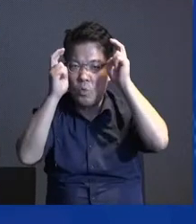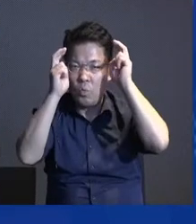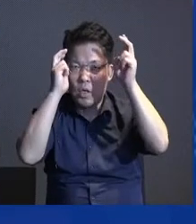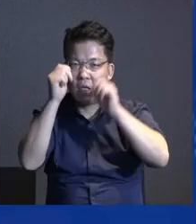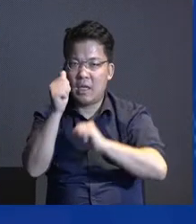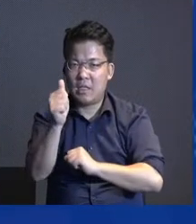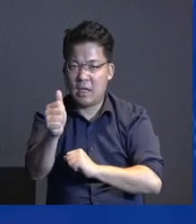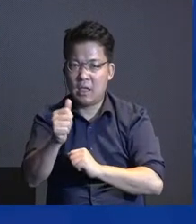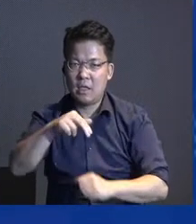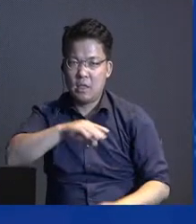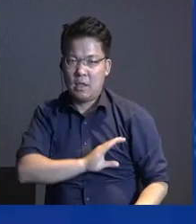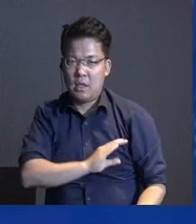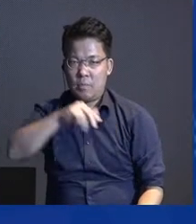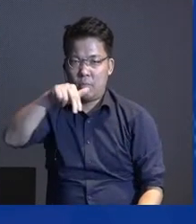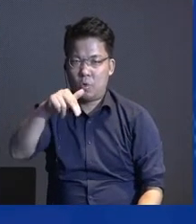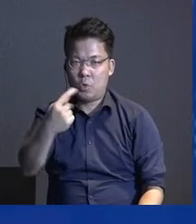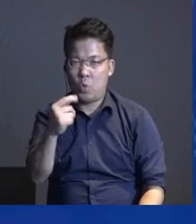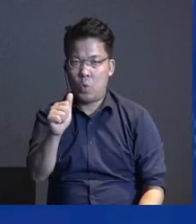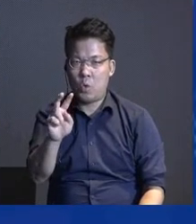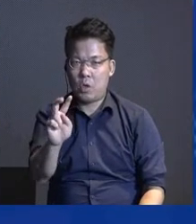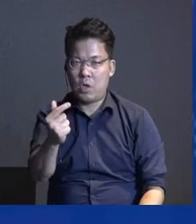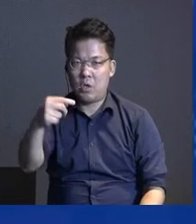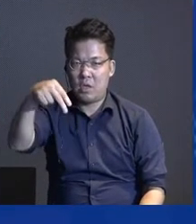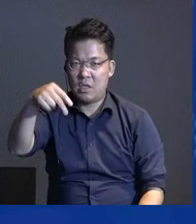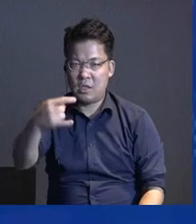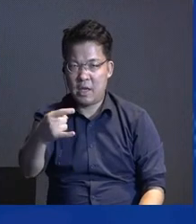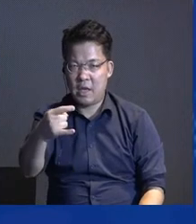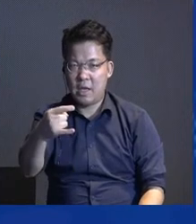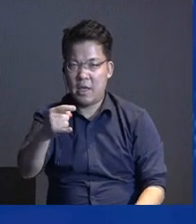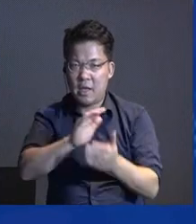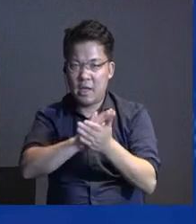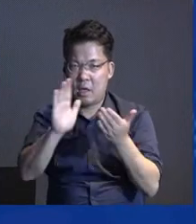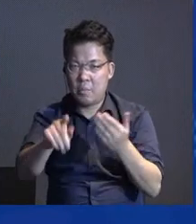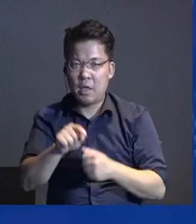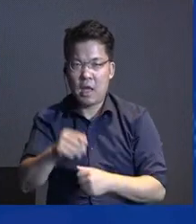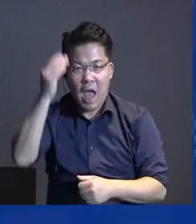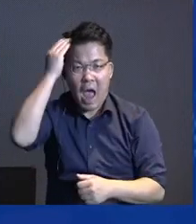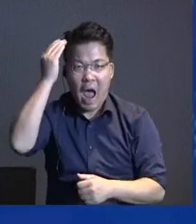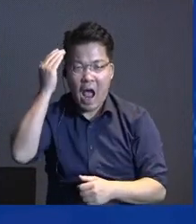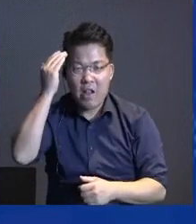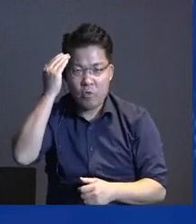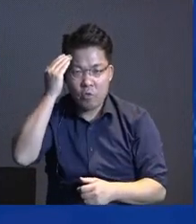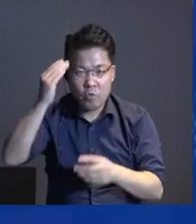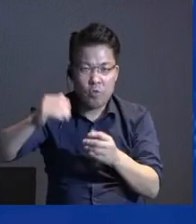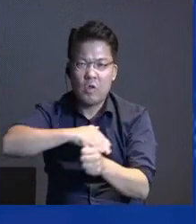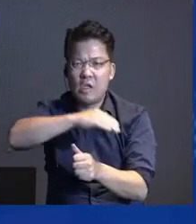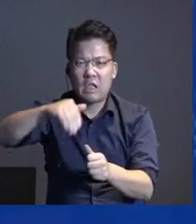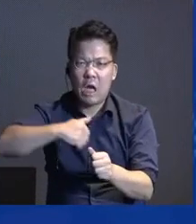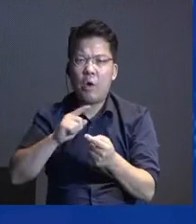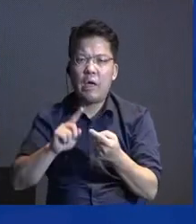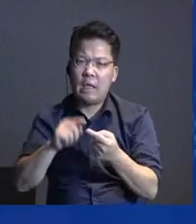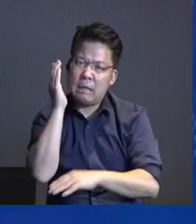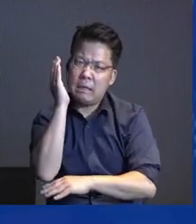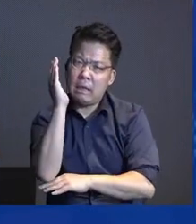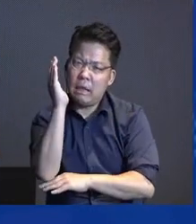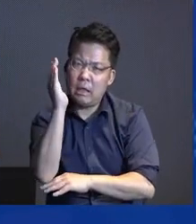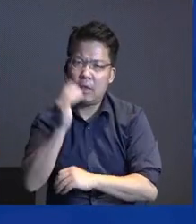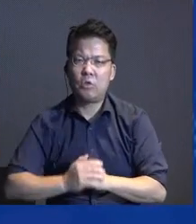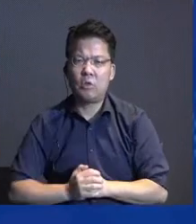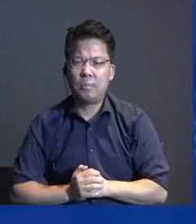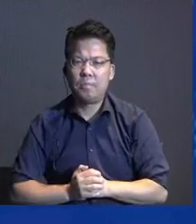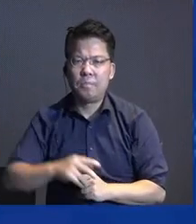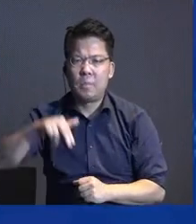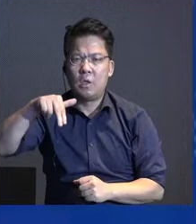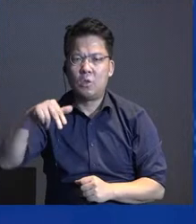his projects with HelpAge Korea. And I will give you a brief introduction of President Cho. He